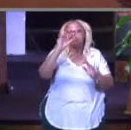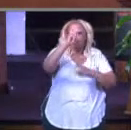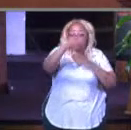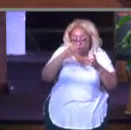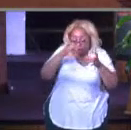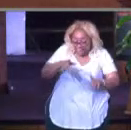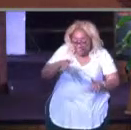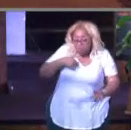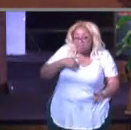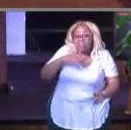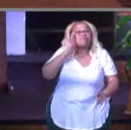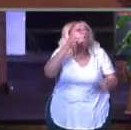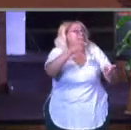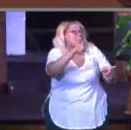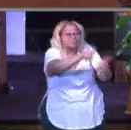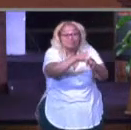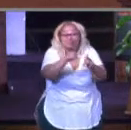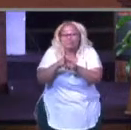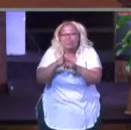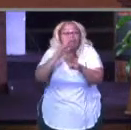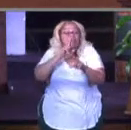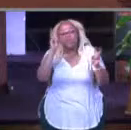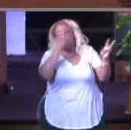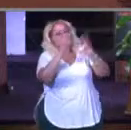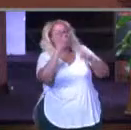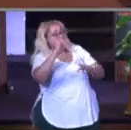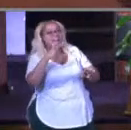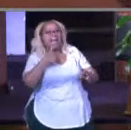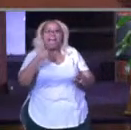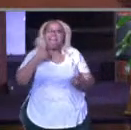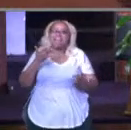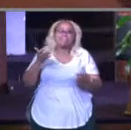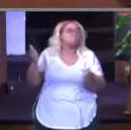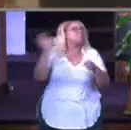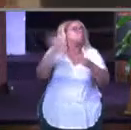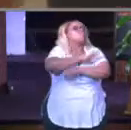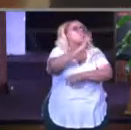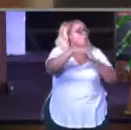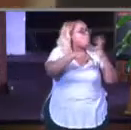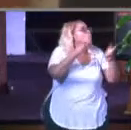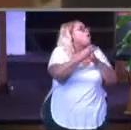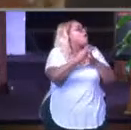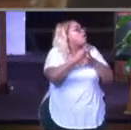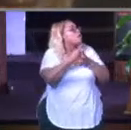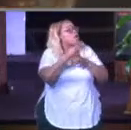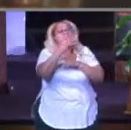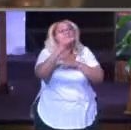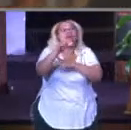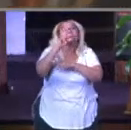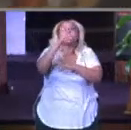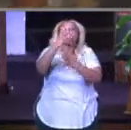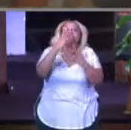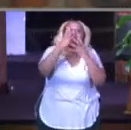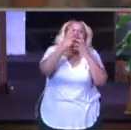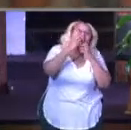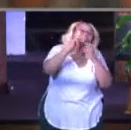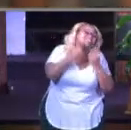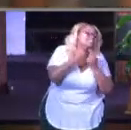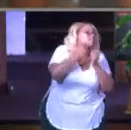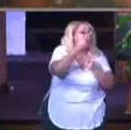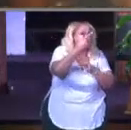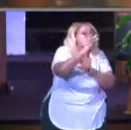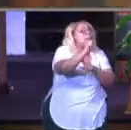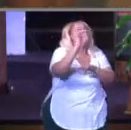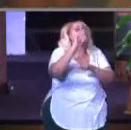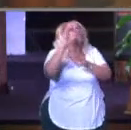hates me, it's going to hate you too. But don't worry, I have overcome the world. And Paul said, if you suffer with him,